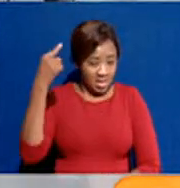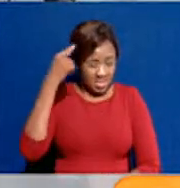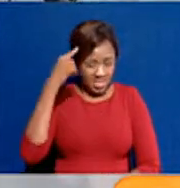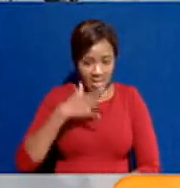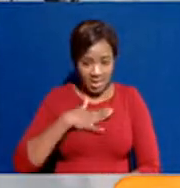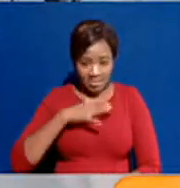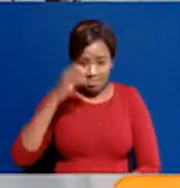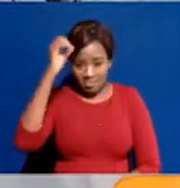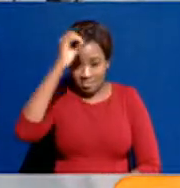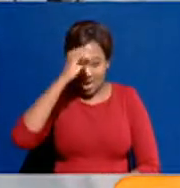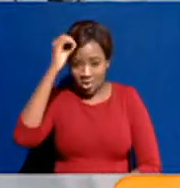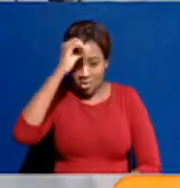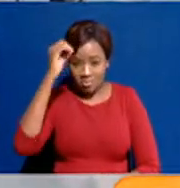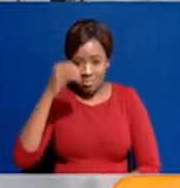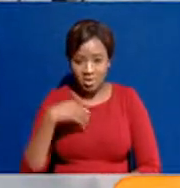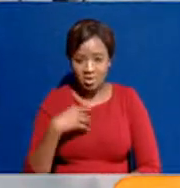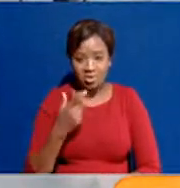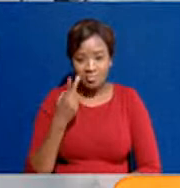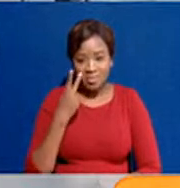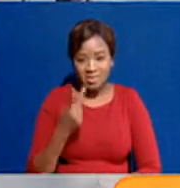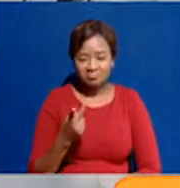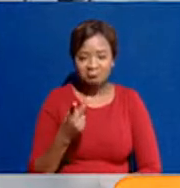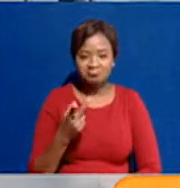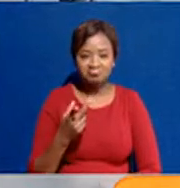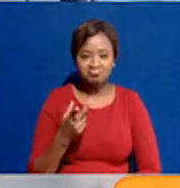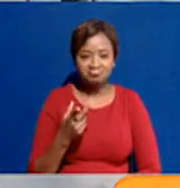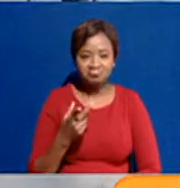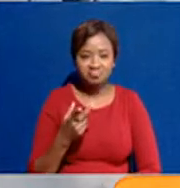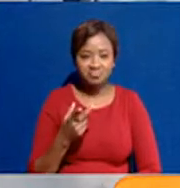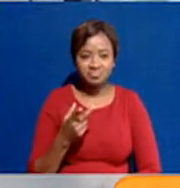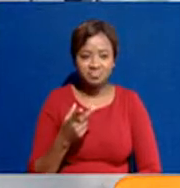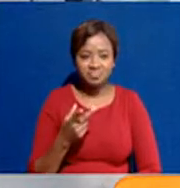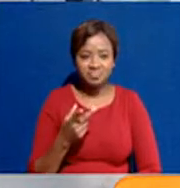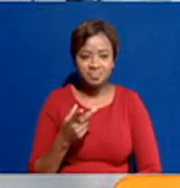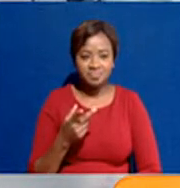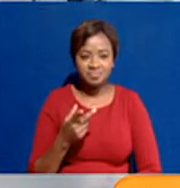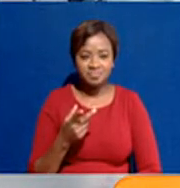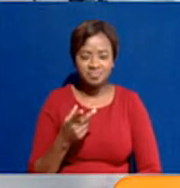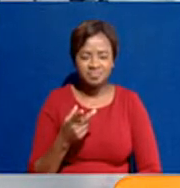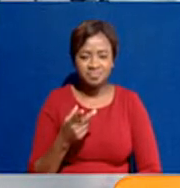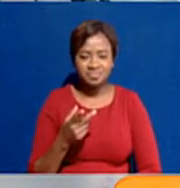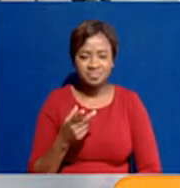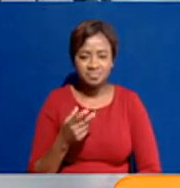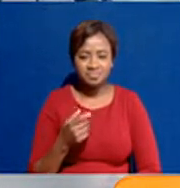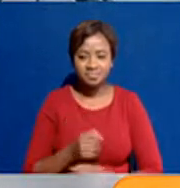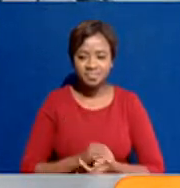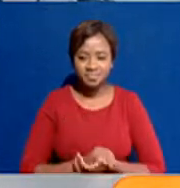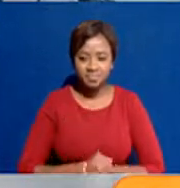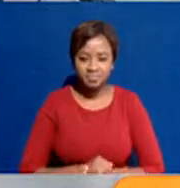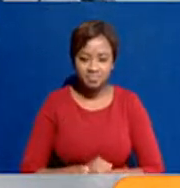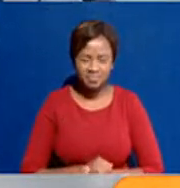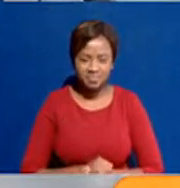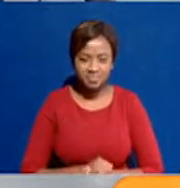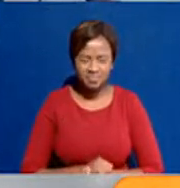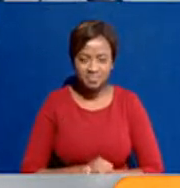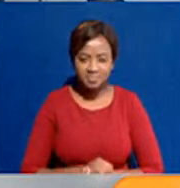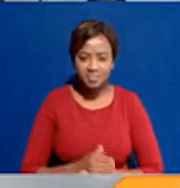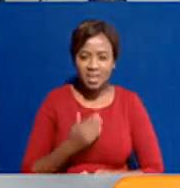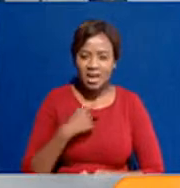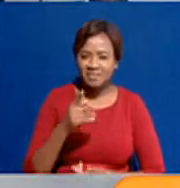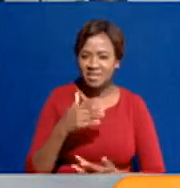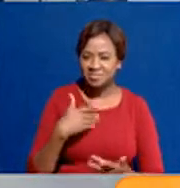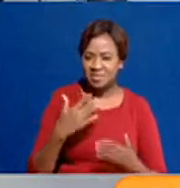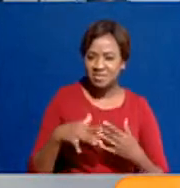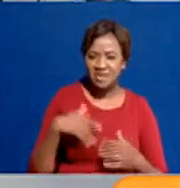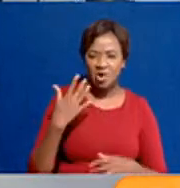and figuratively speaking, we are into this very frustrating habit of